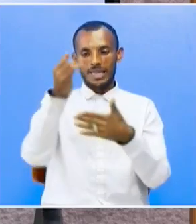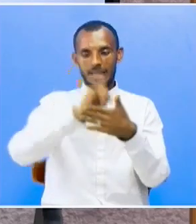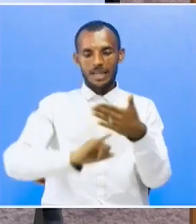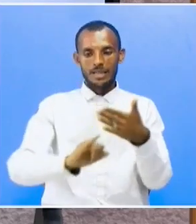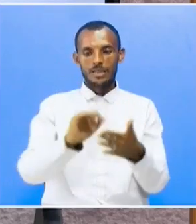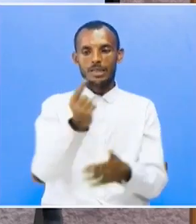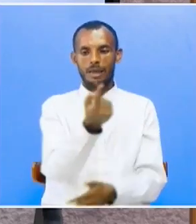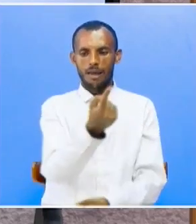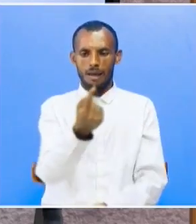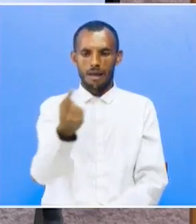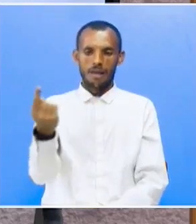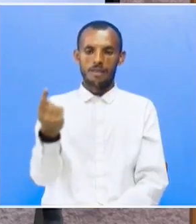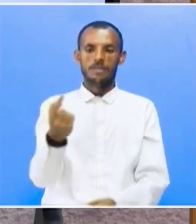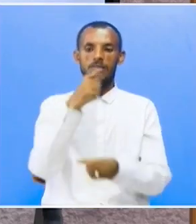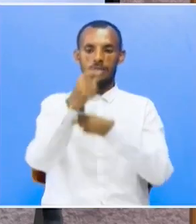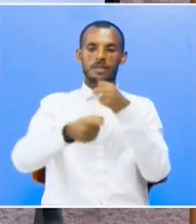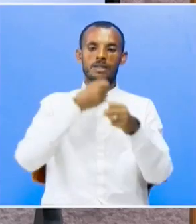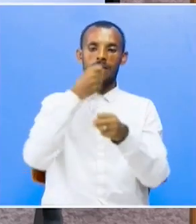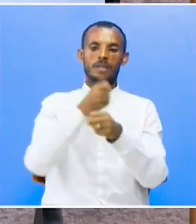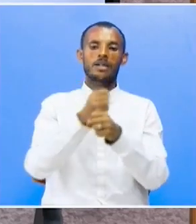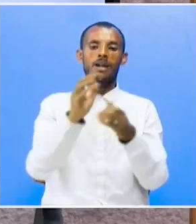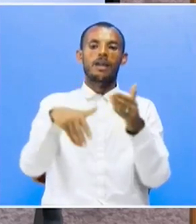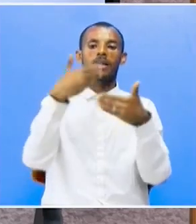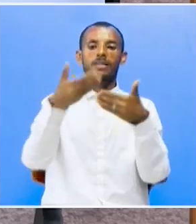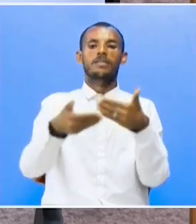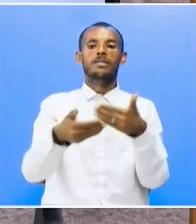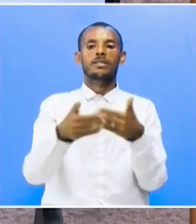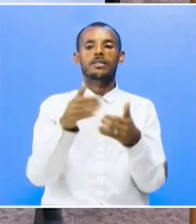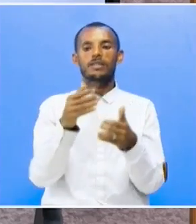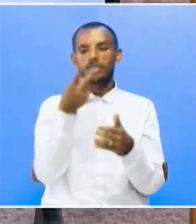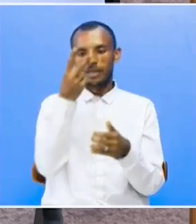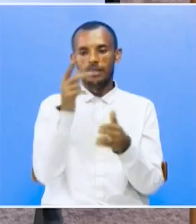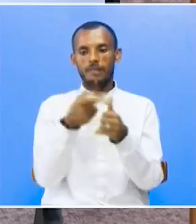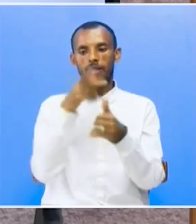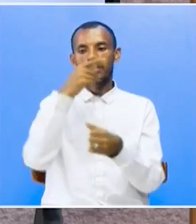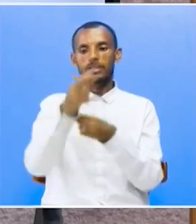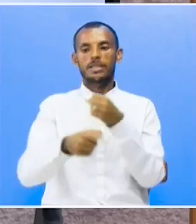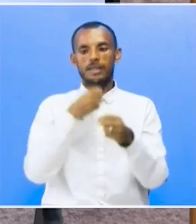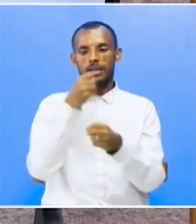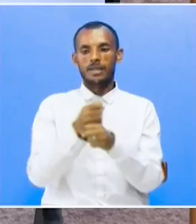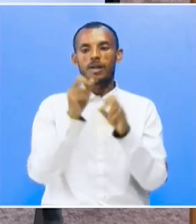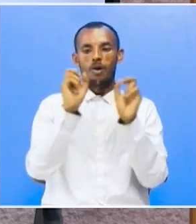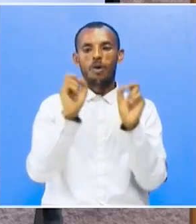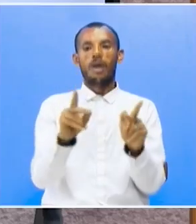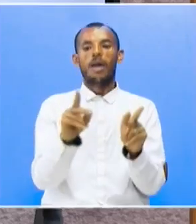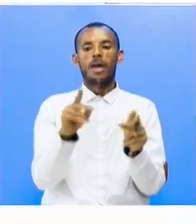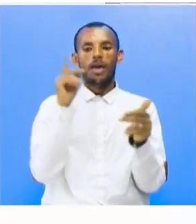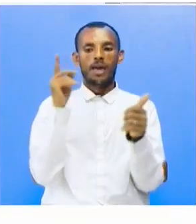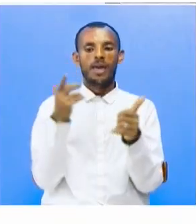each year. Let's start from the first year. Okay, here,